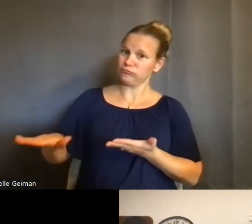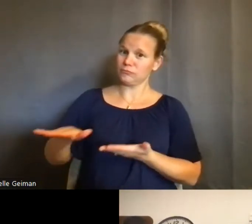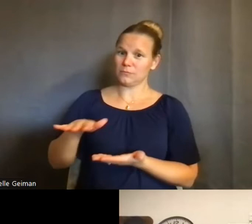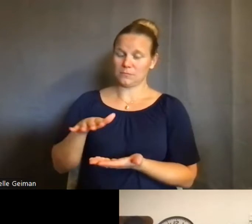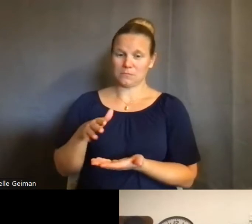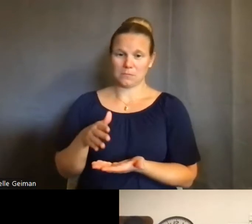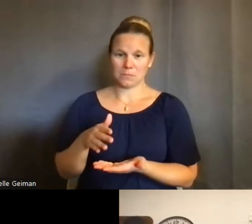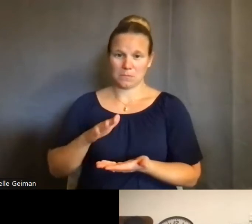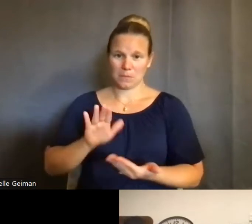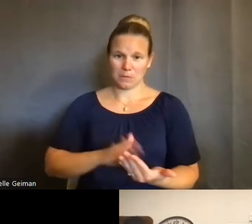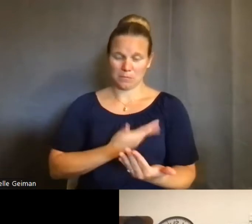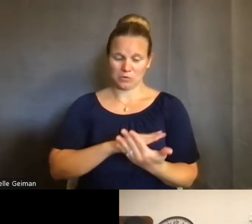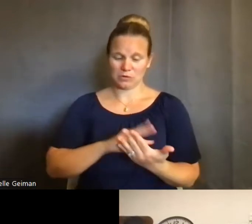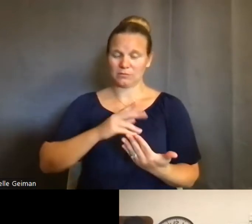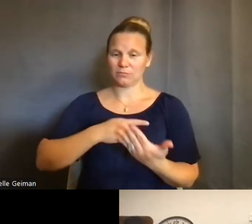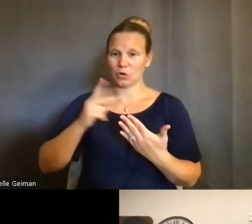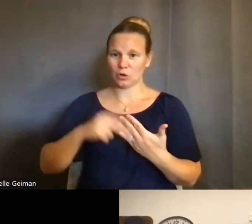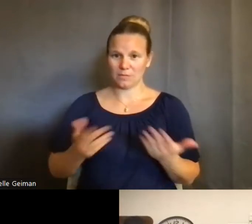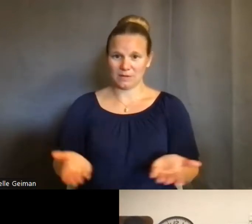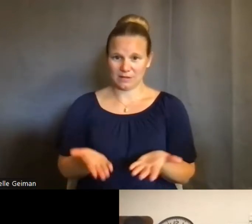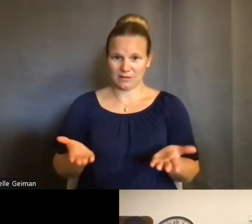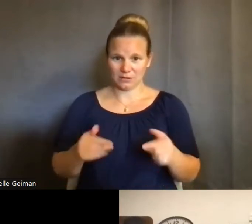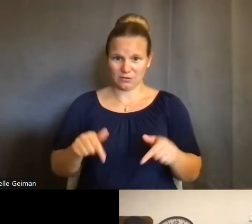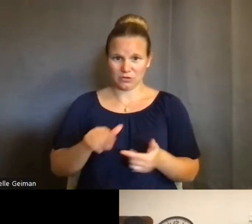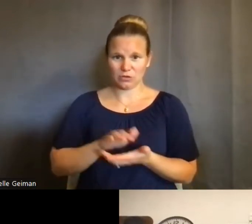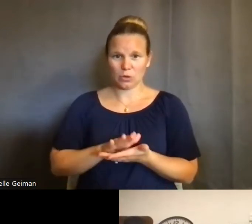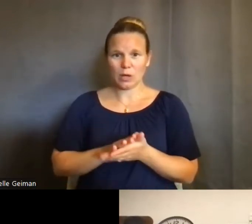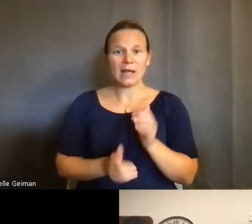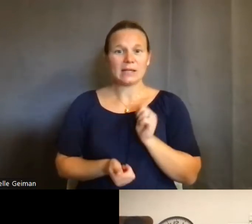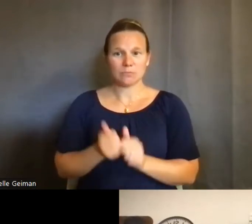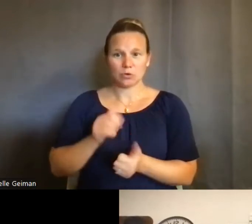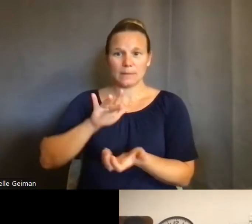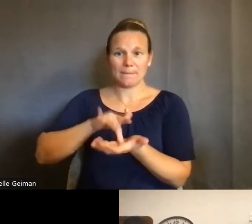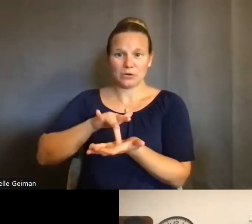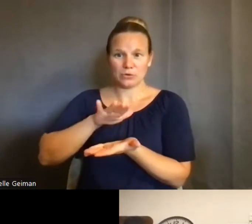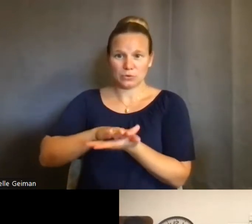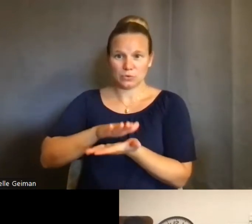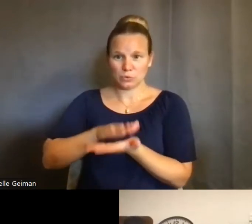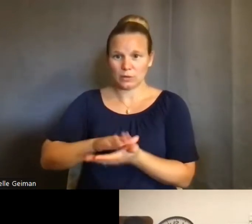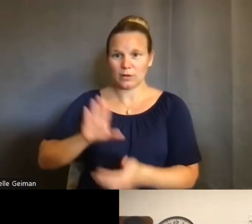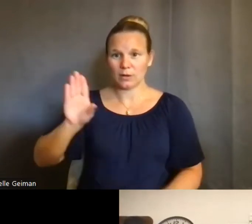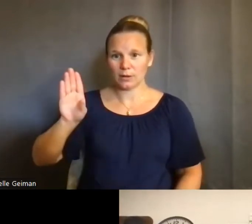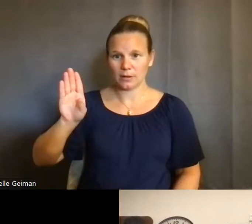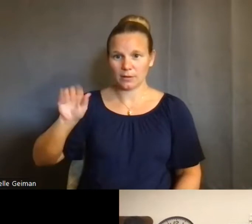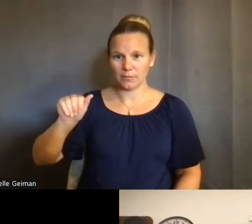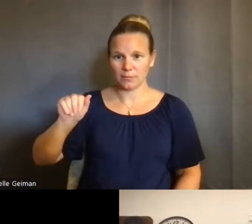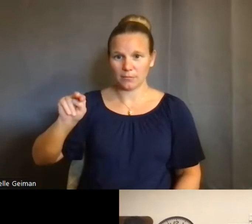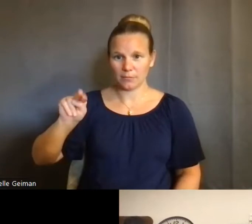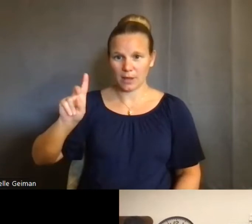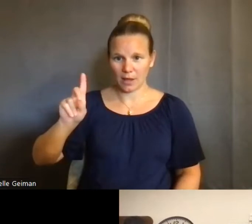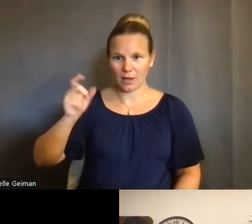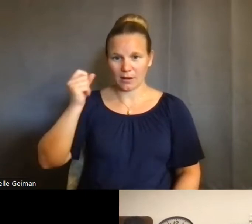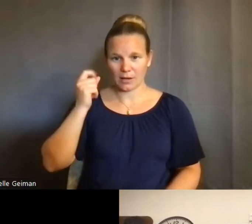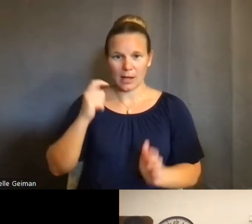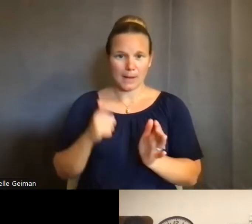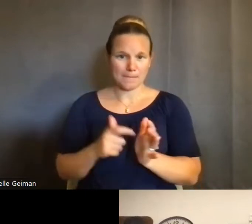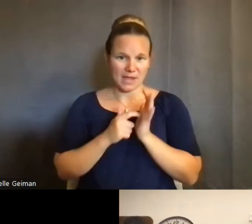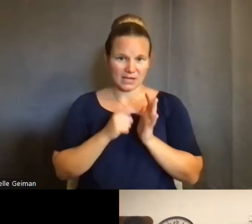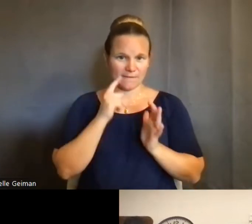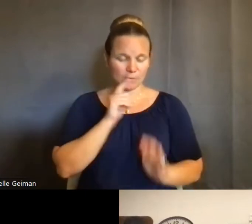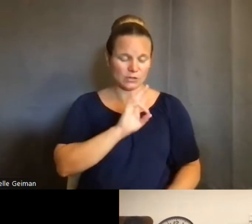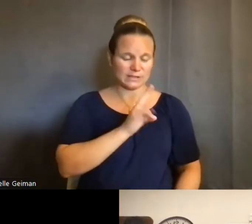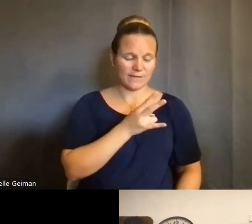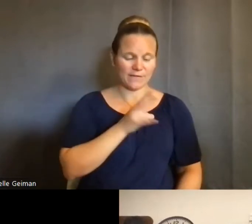small school, and it's mostly a middle school band. So it's a mandatory course for 7th and 8th grade